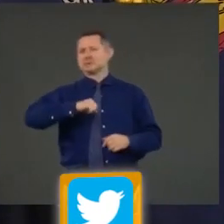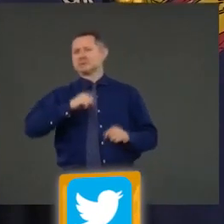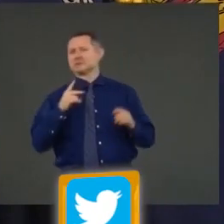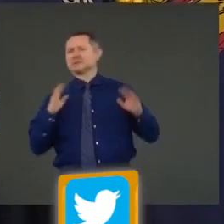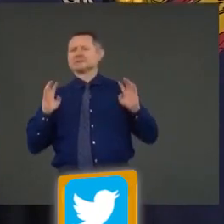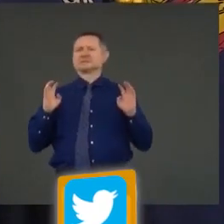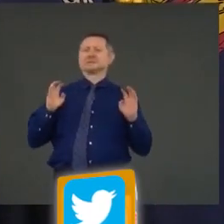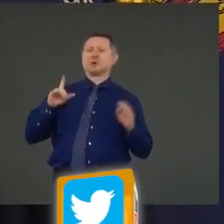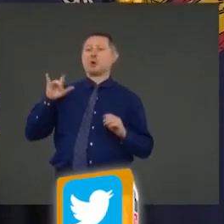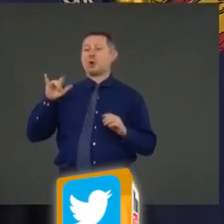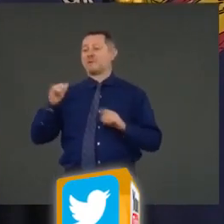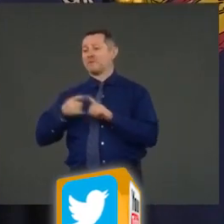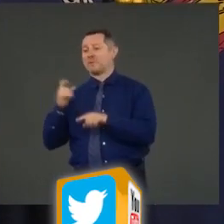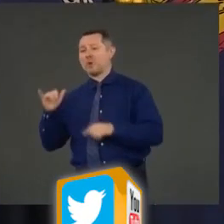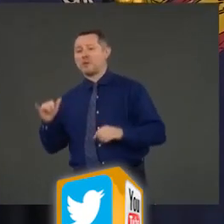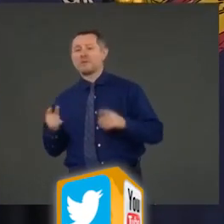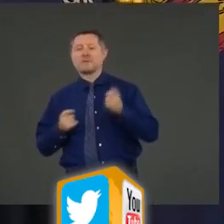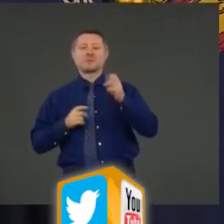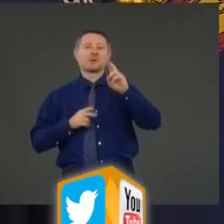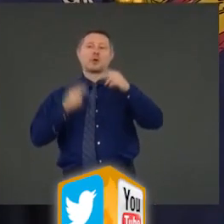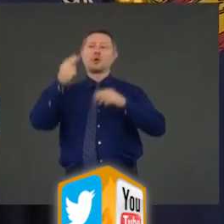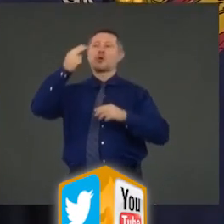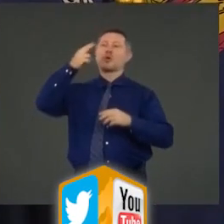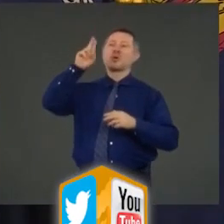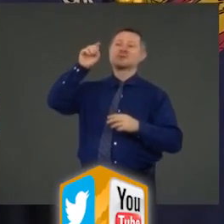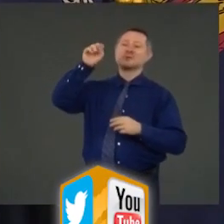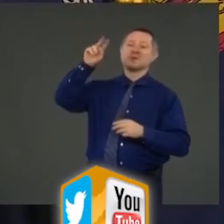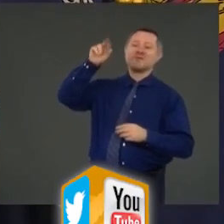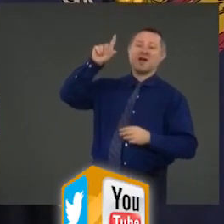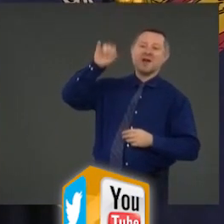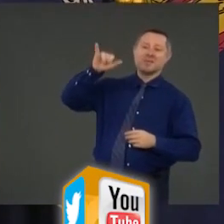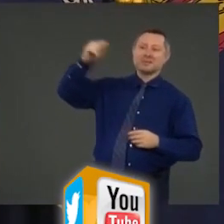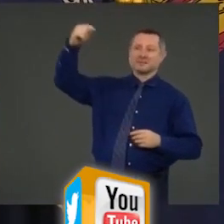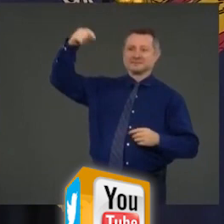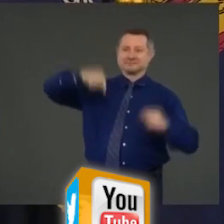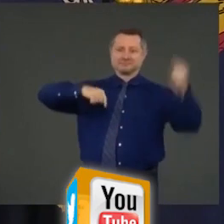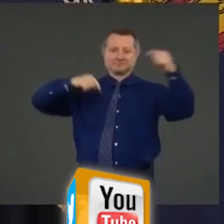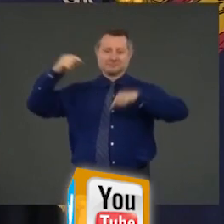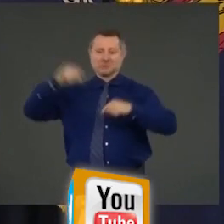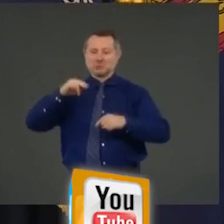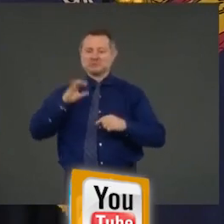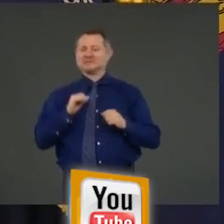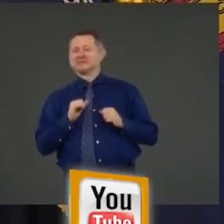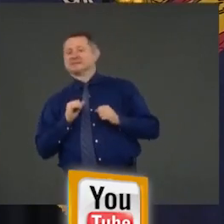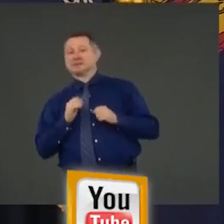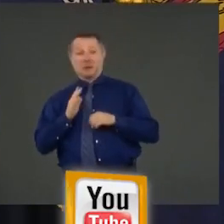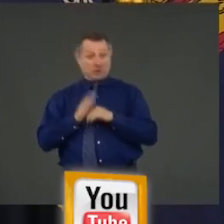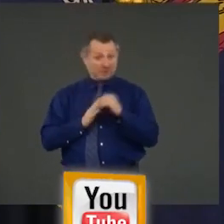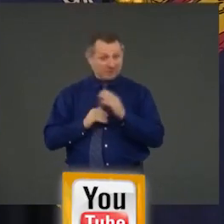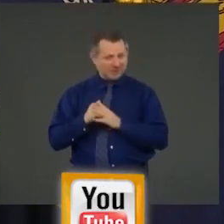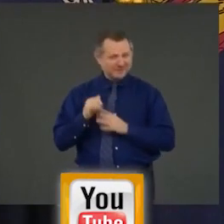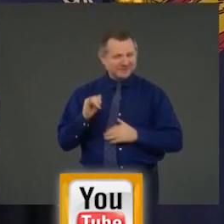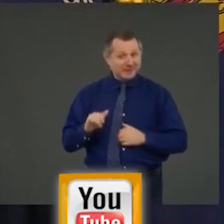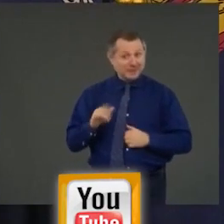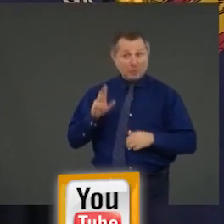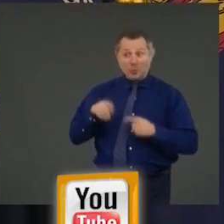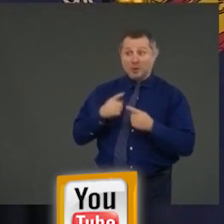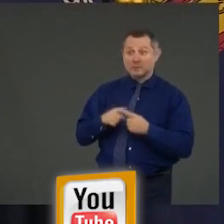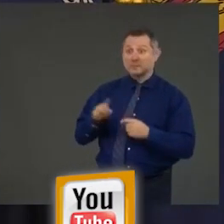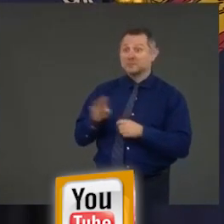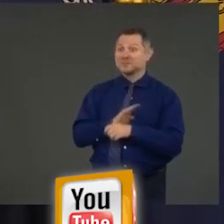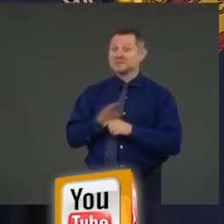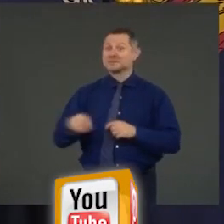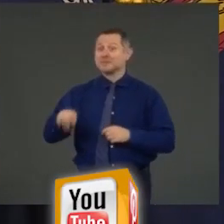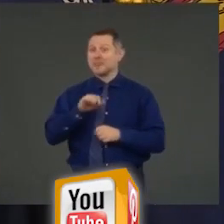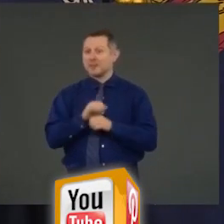Valley decide to come back? When do businesses really tell their employees when to come back?